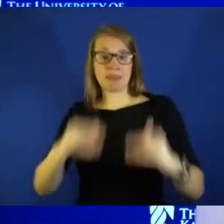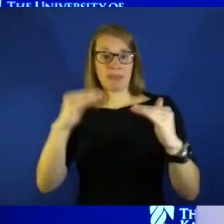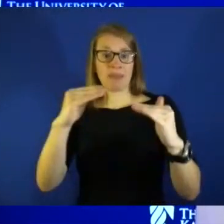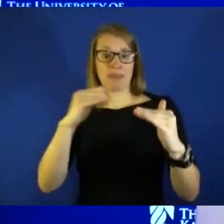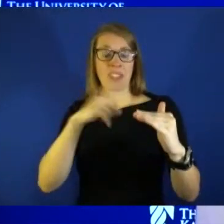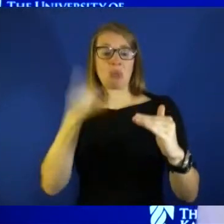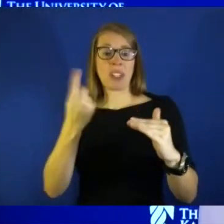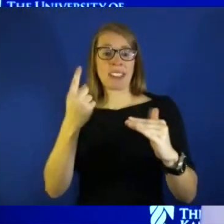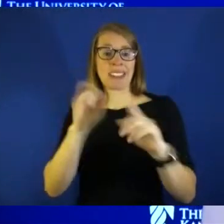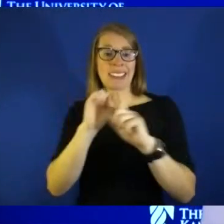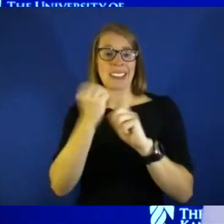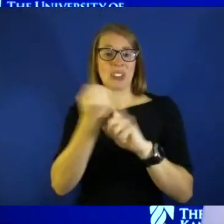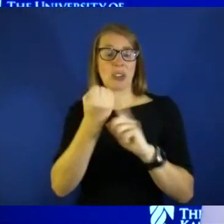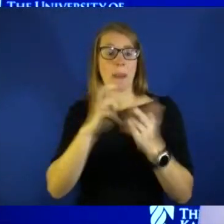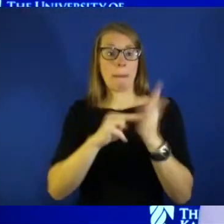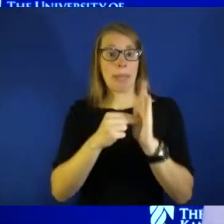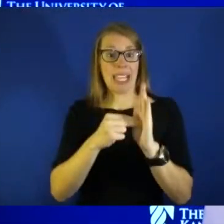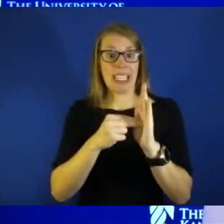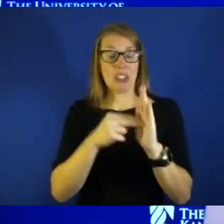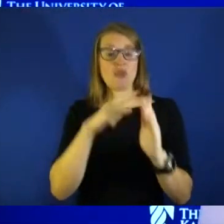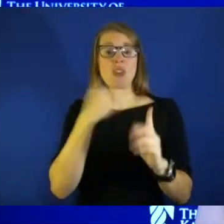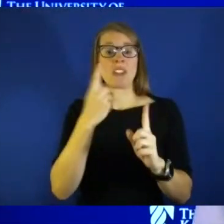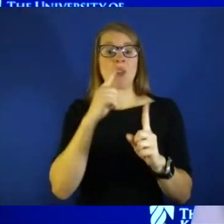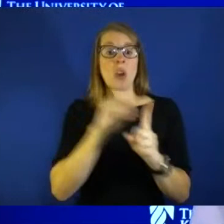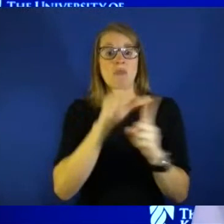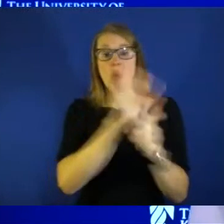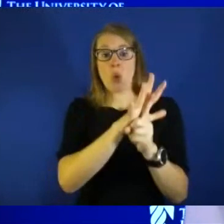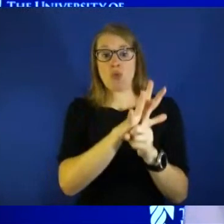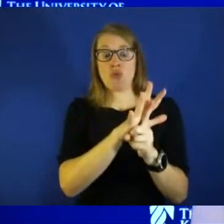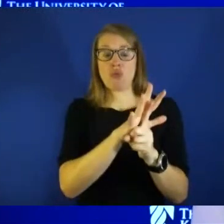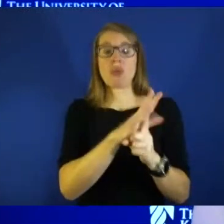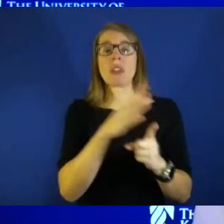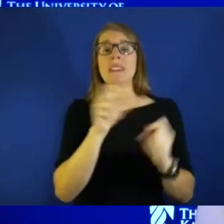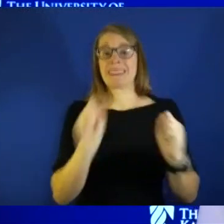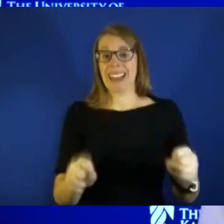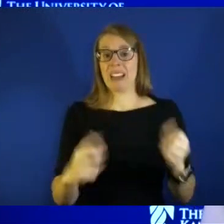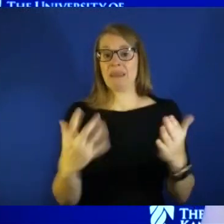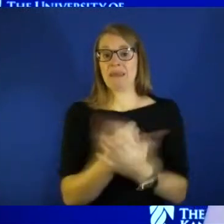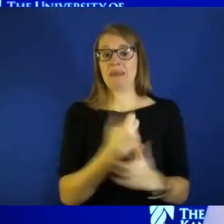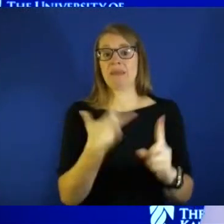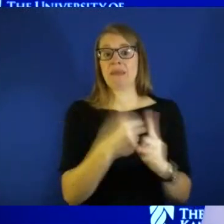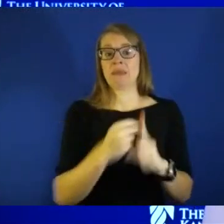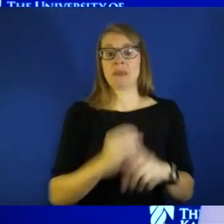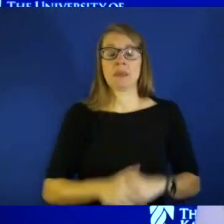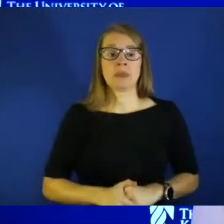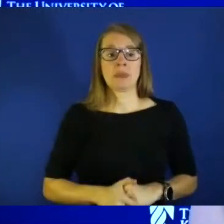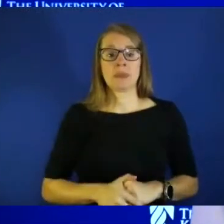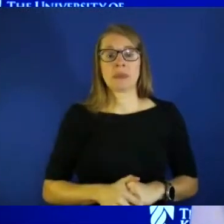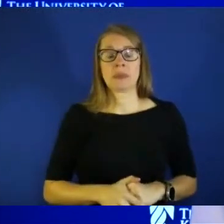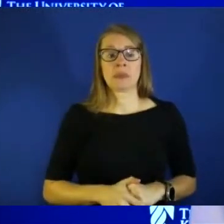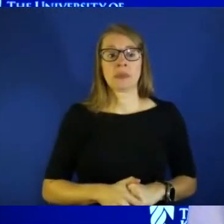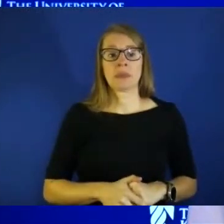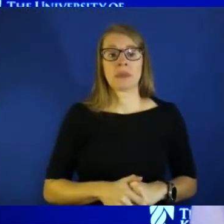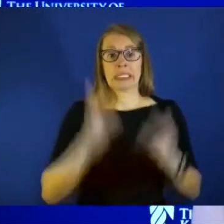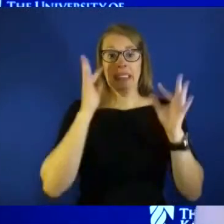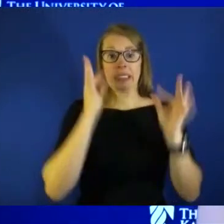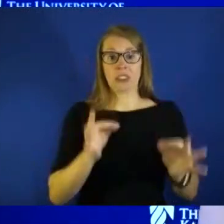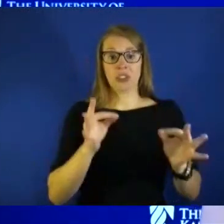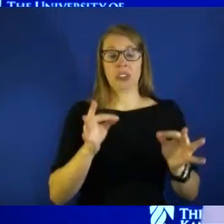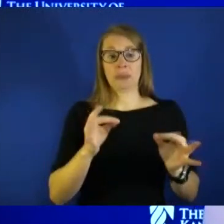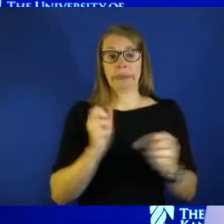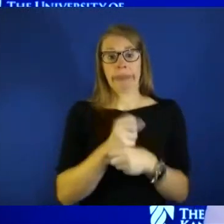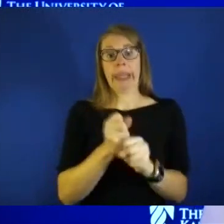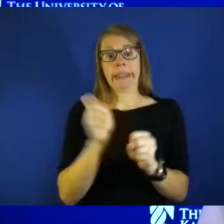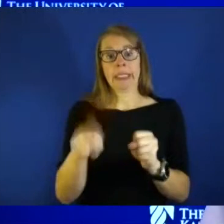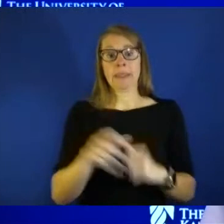where they are at risk of exposure, they may get it. So I think that that is that decision that needs to be made. But certainly